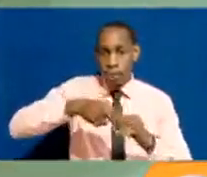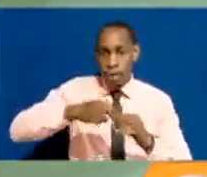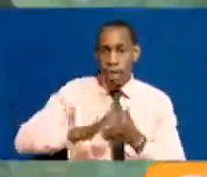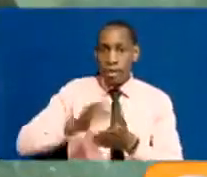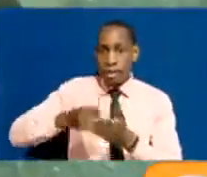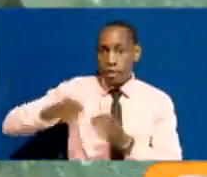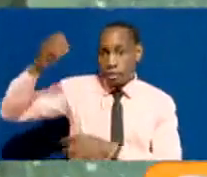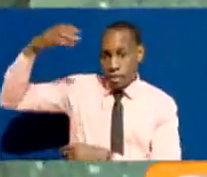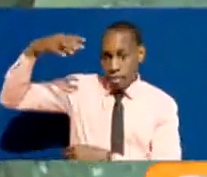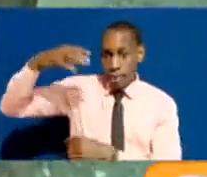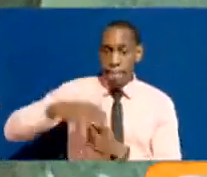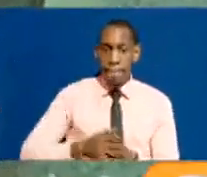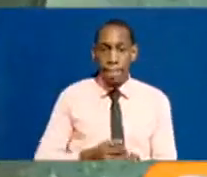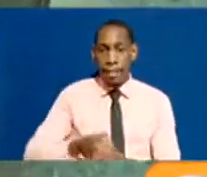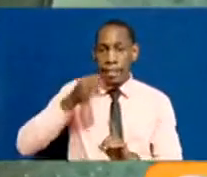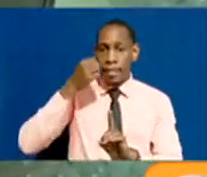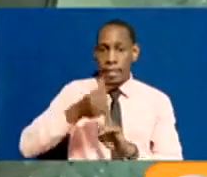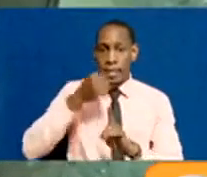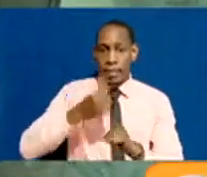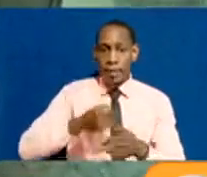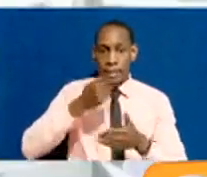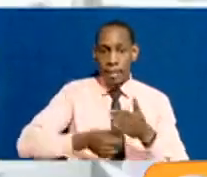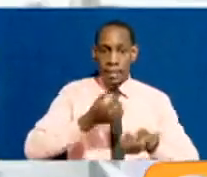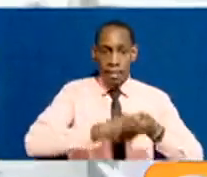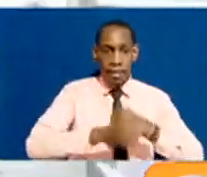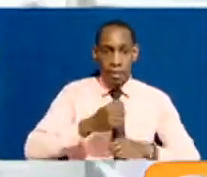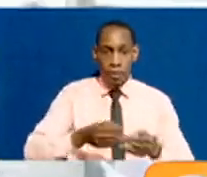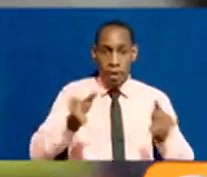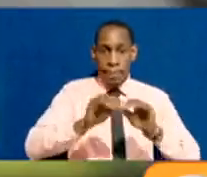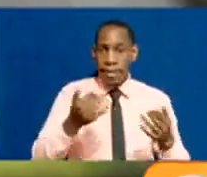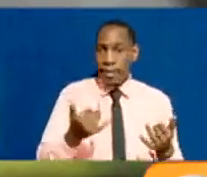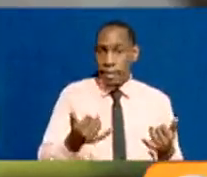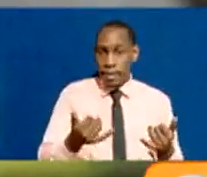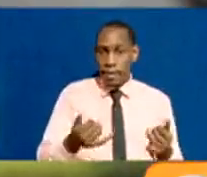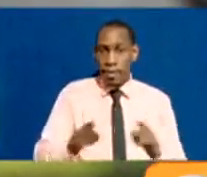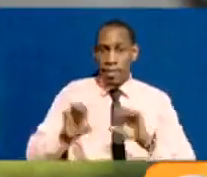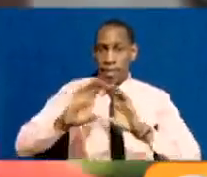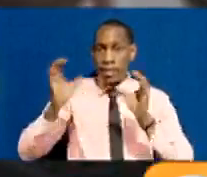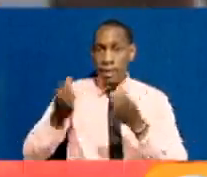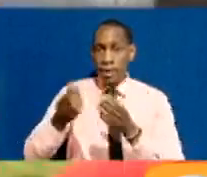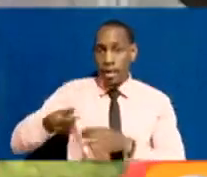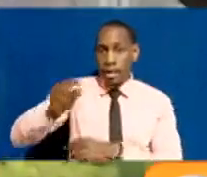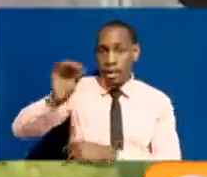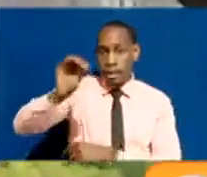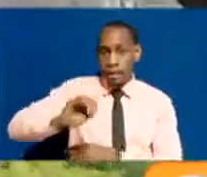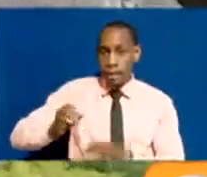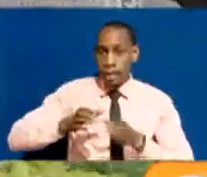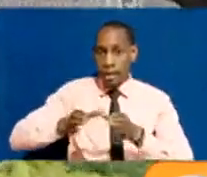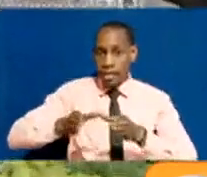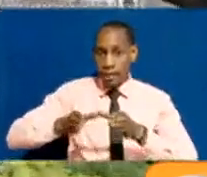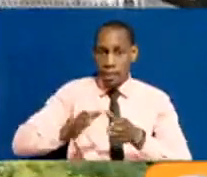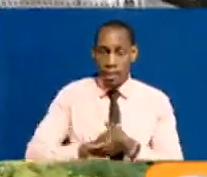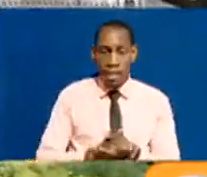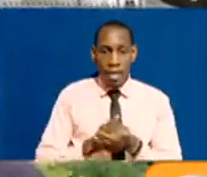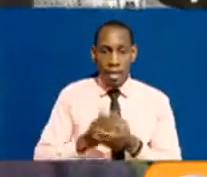and electricity, the impact of tax measures in the current budget, and global inflationary pressures. Now,